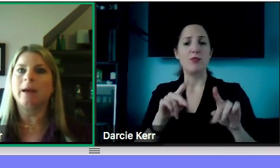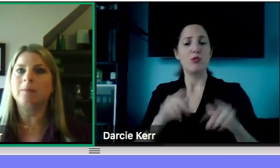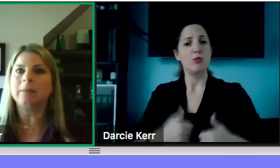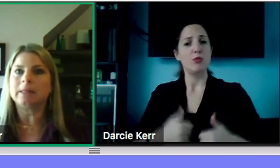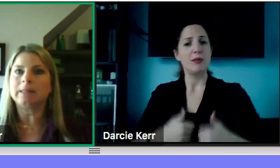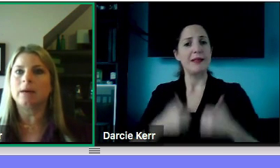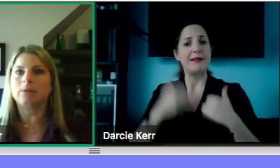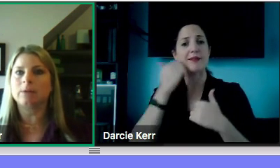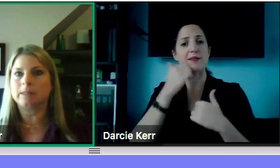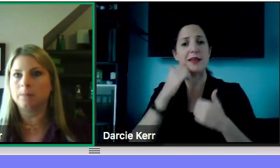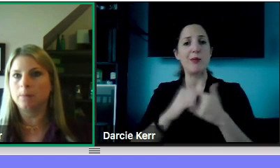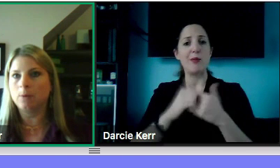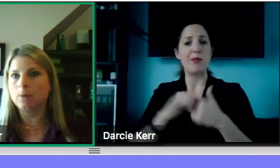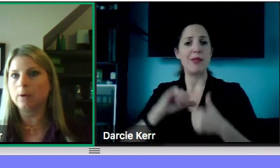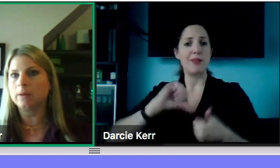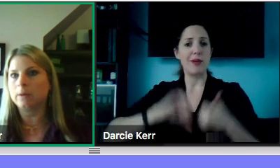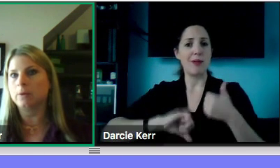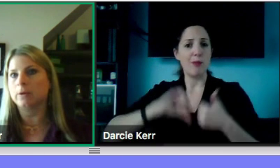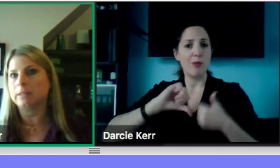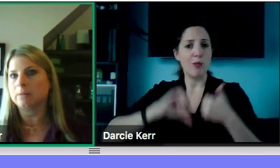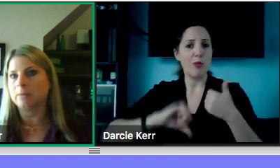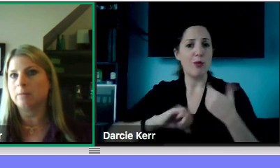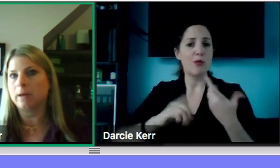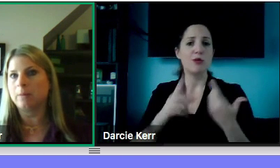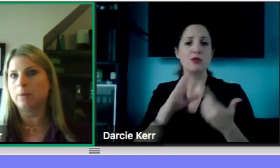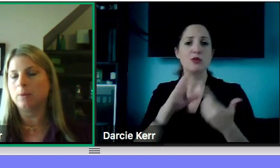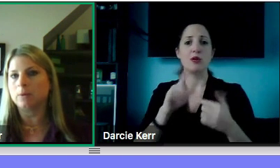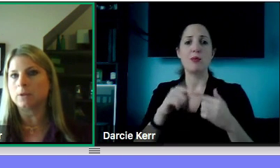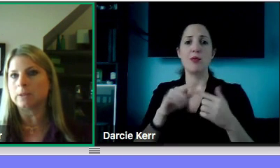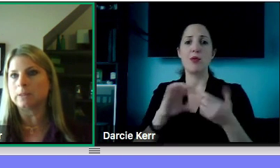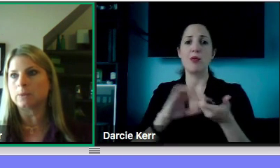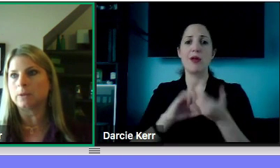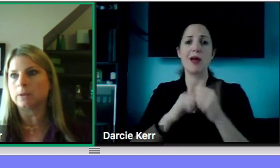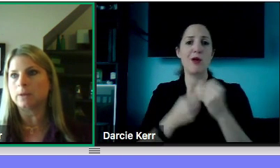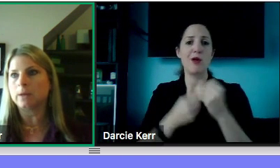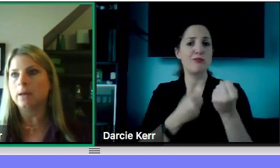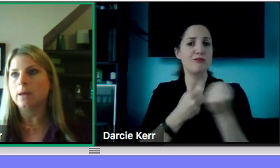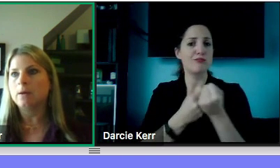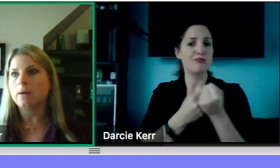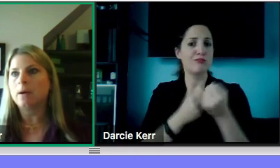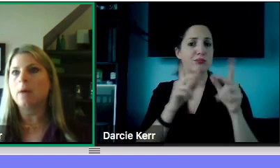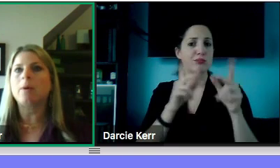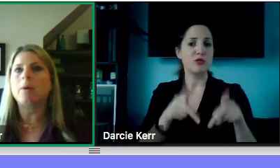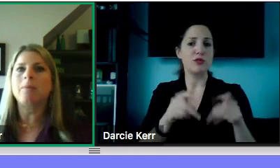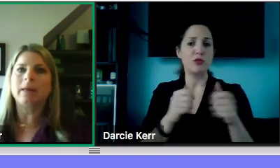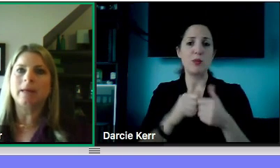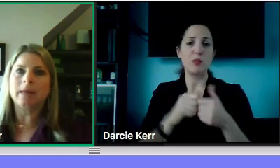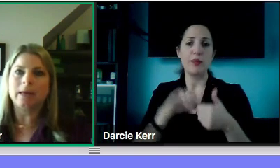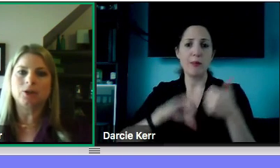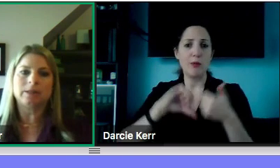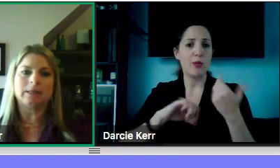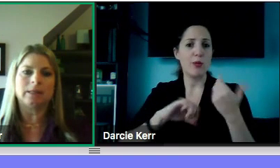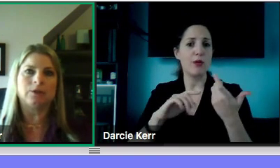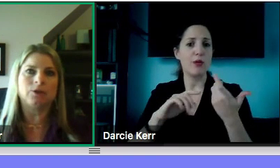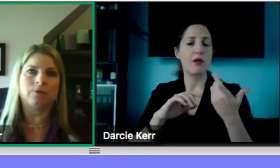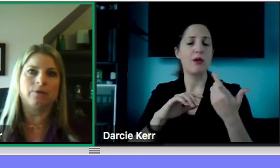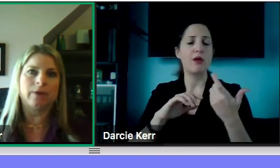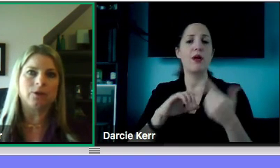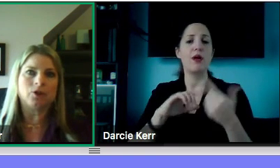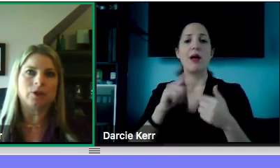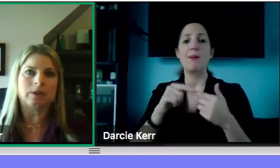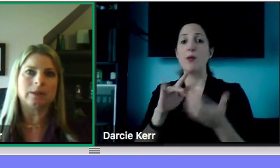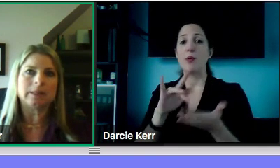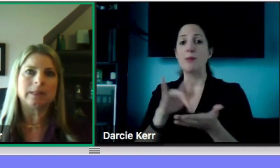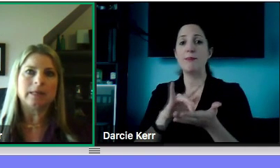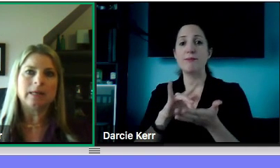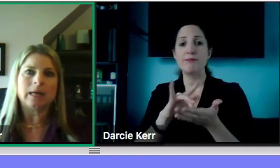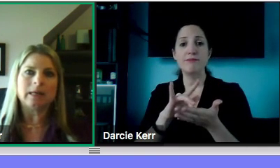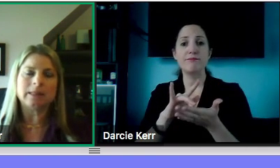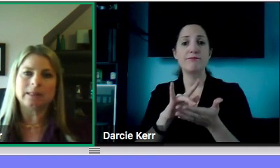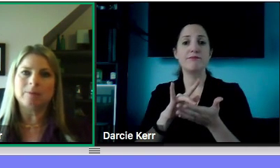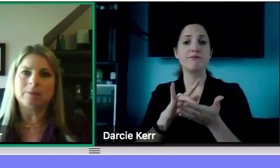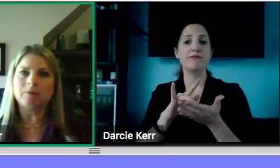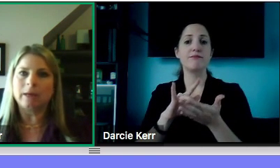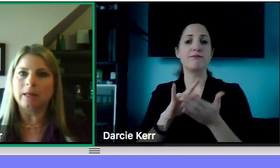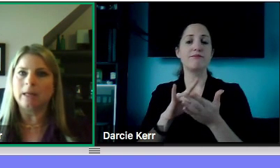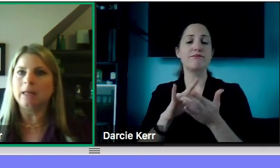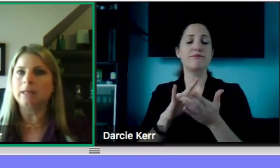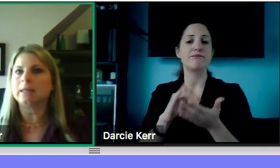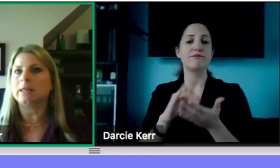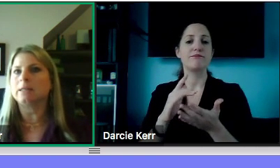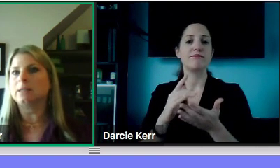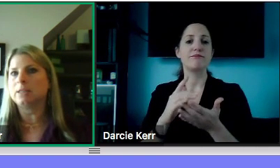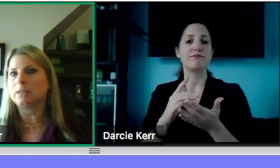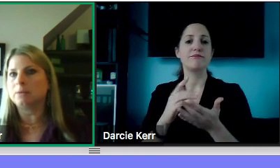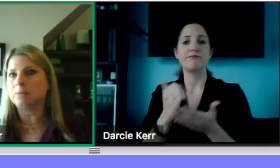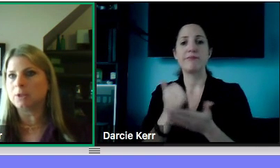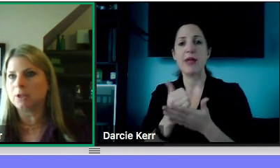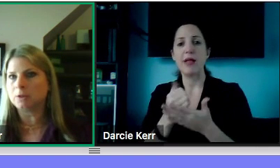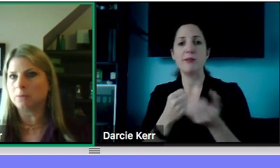their families, how to support the person with bipolar disorder, about medications and interventions, and some of what